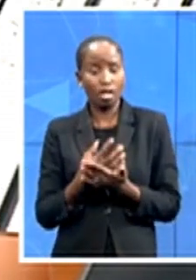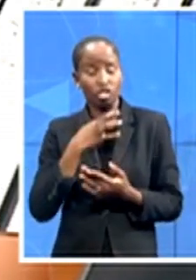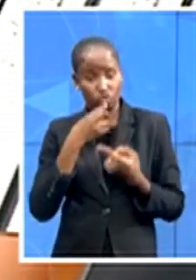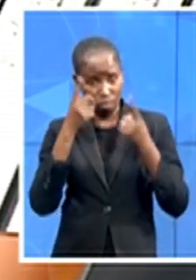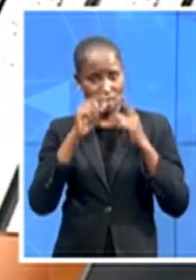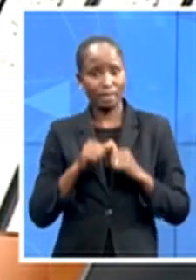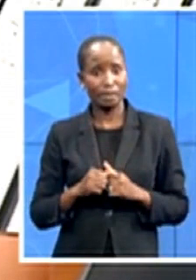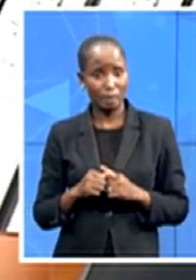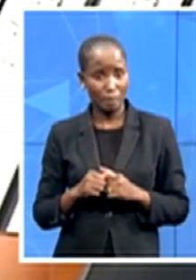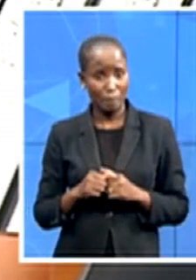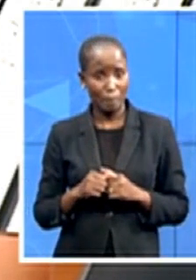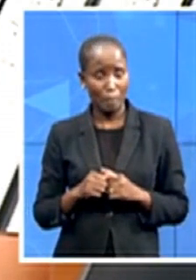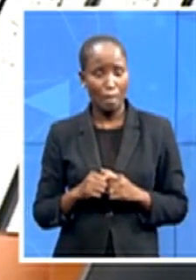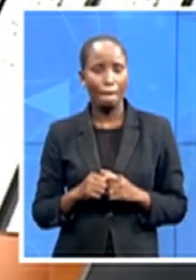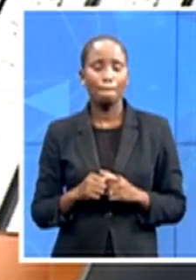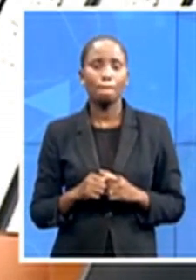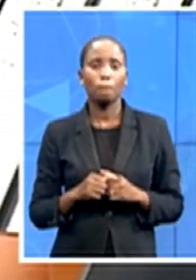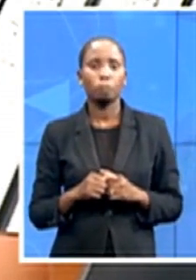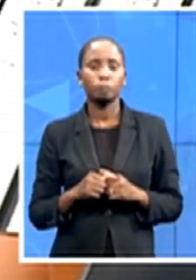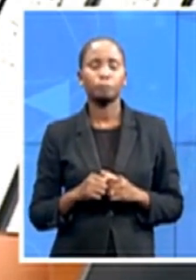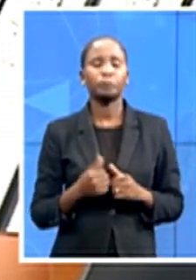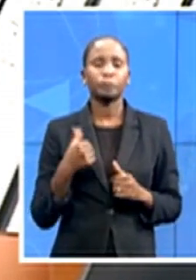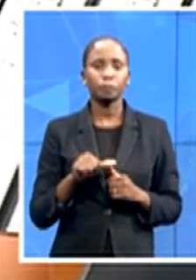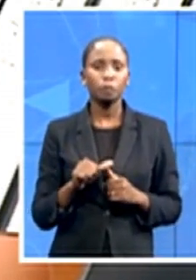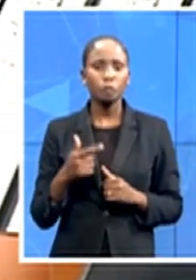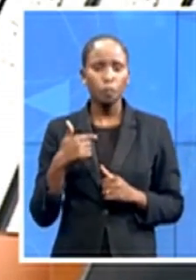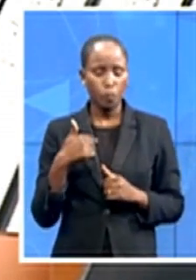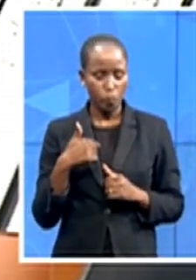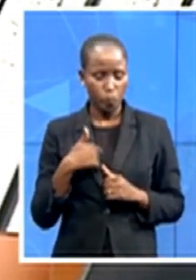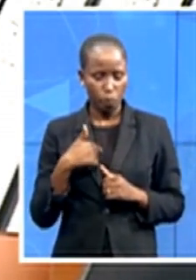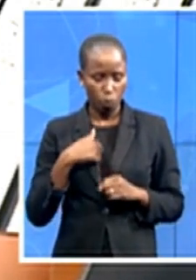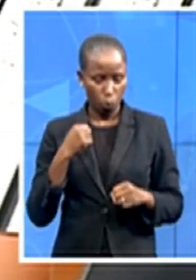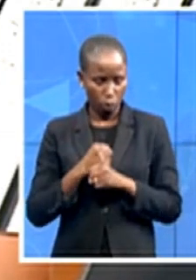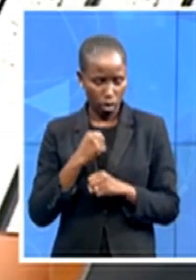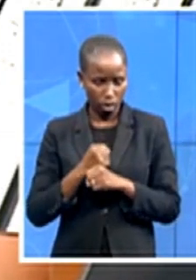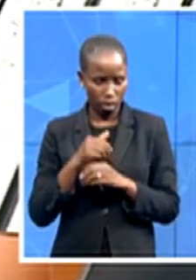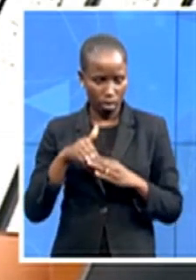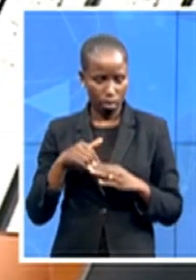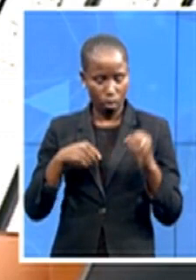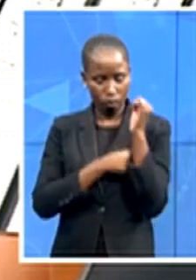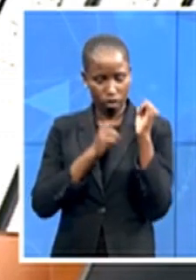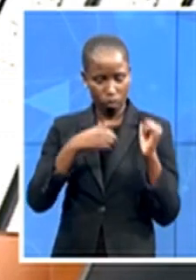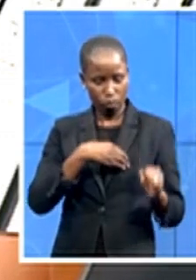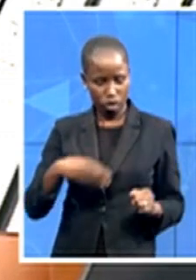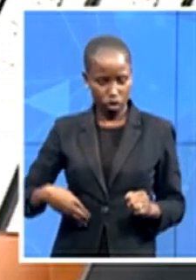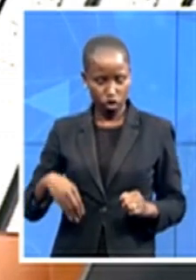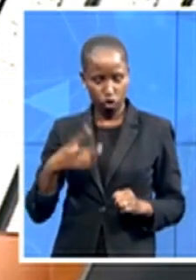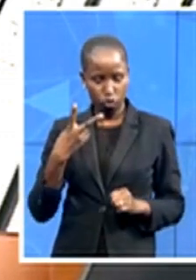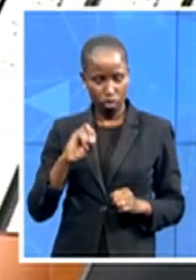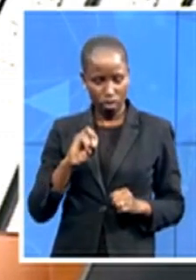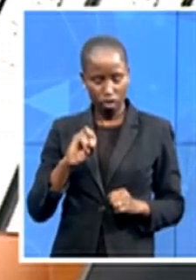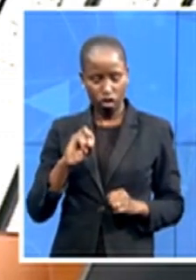Since assuming the office of president in 2018 February, the government that I